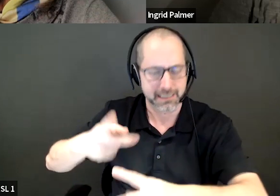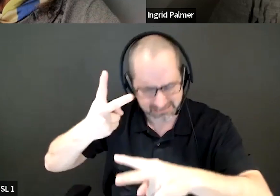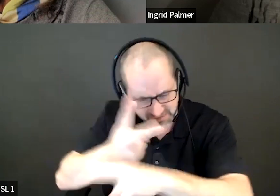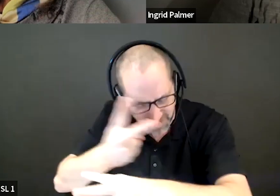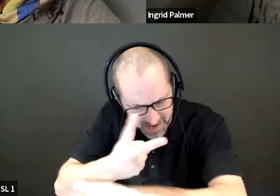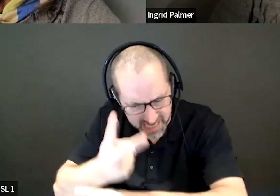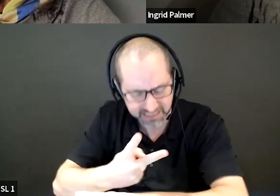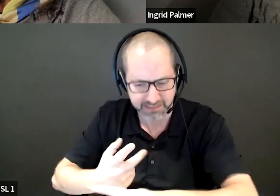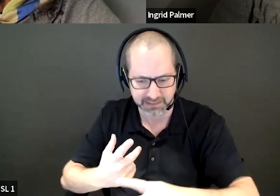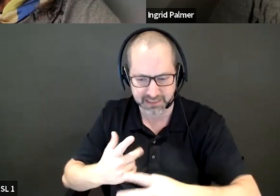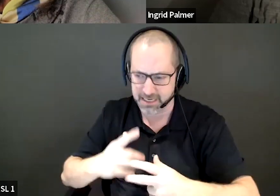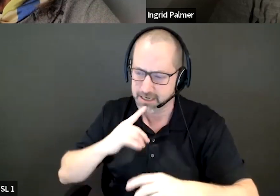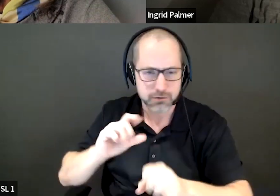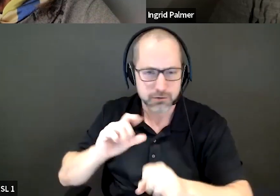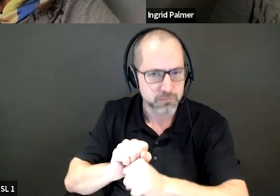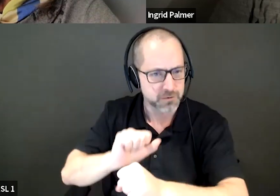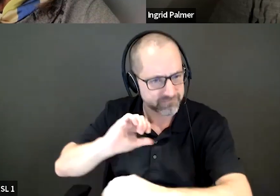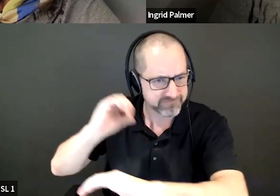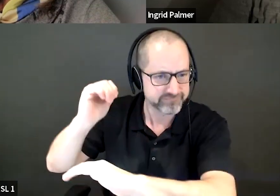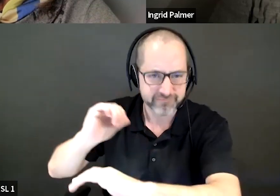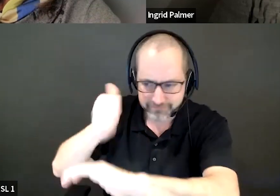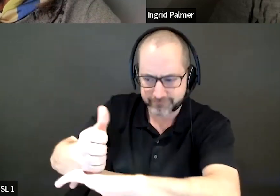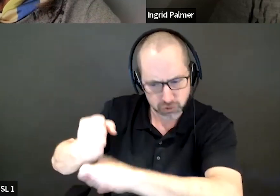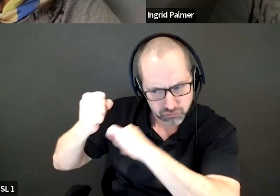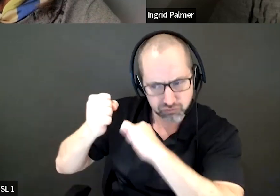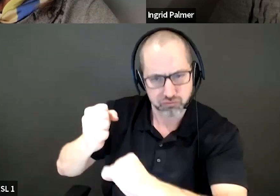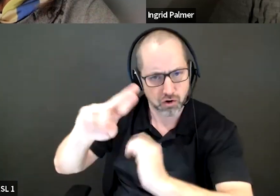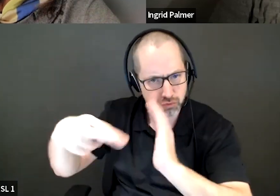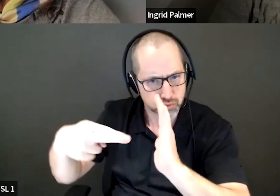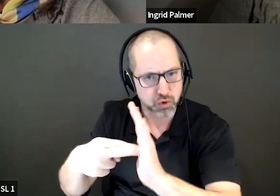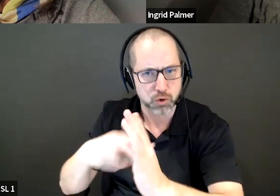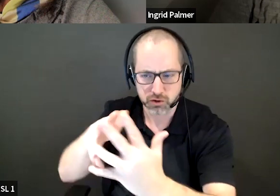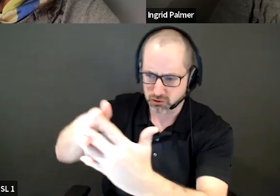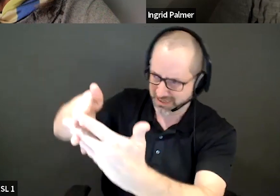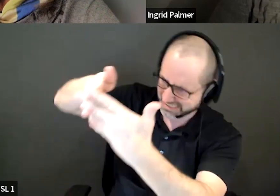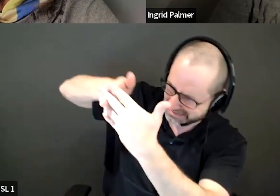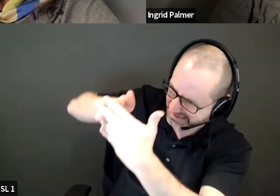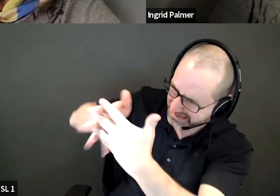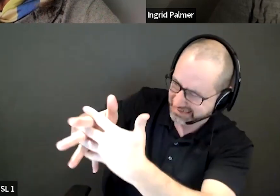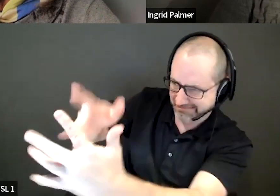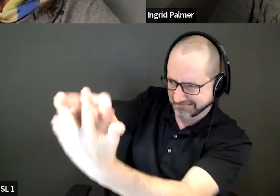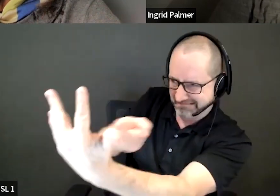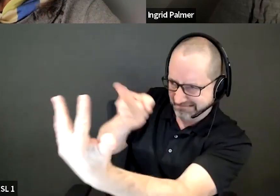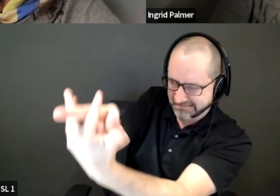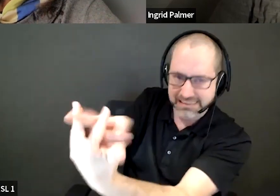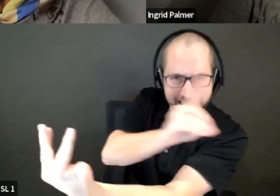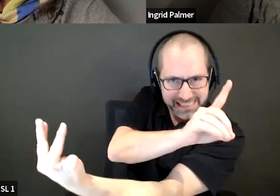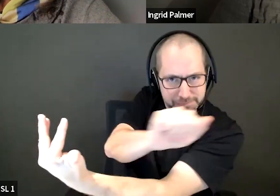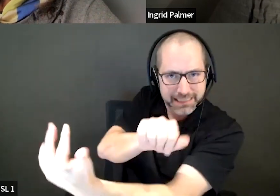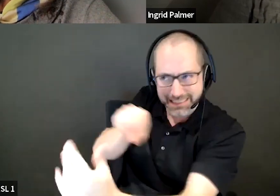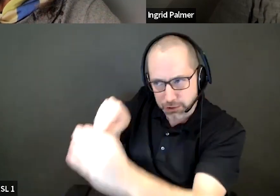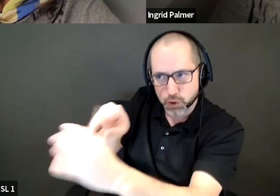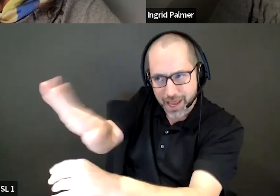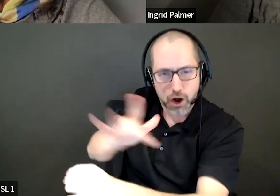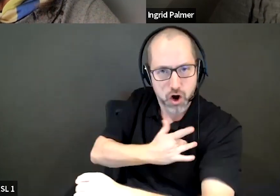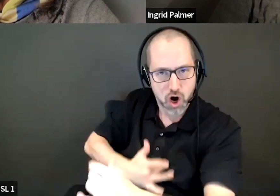a strong role in embedding disability into the heart of organizational